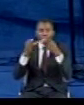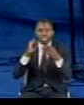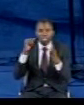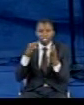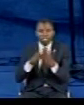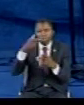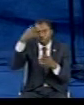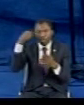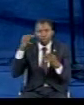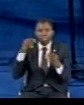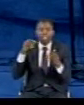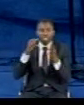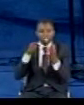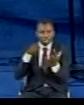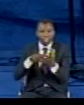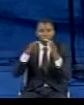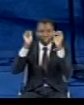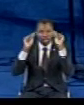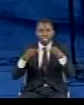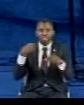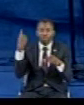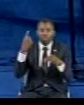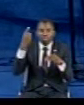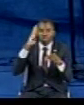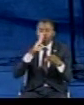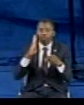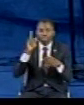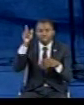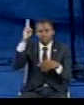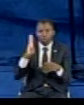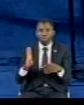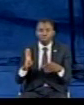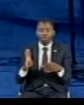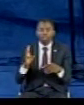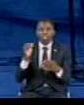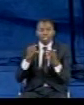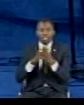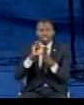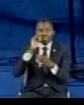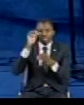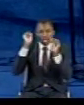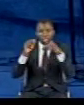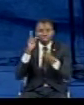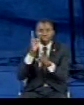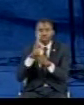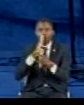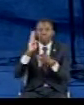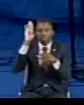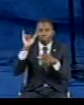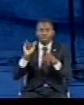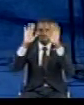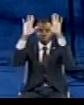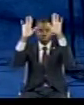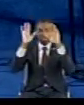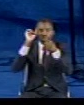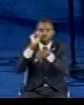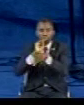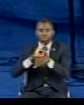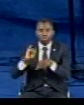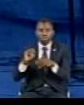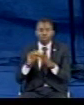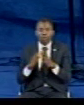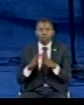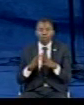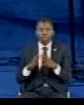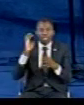be God. And this could have just been just by a miracle. She has had a 2-year history of a